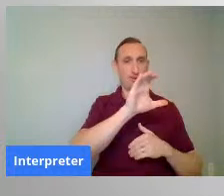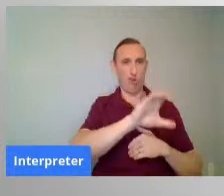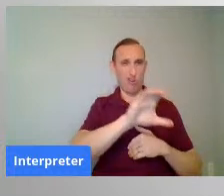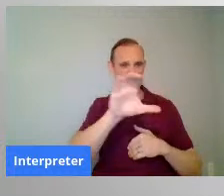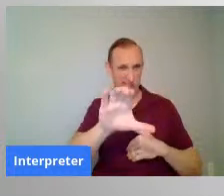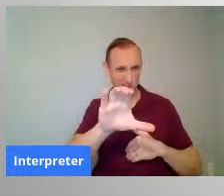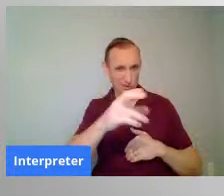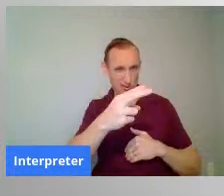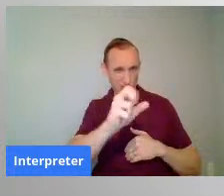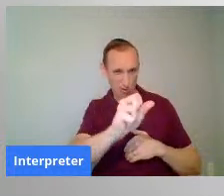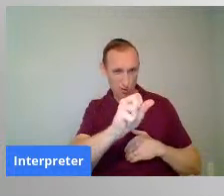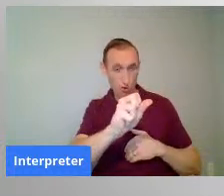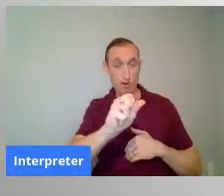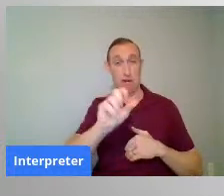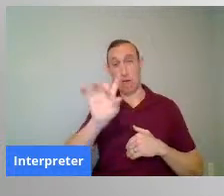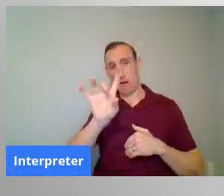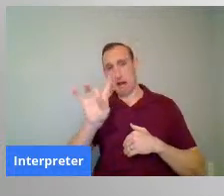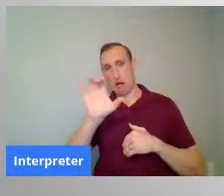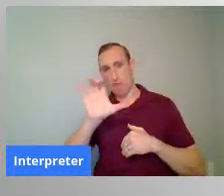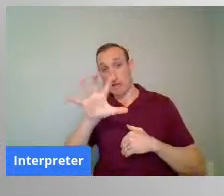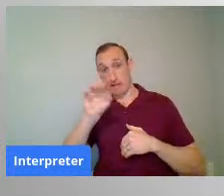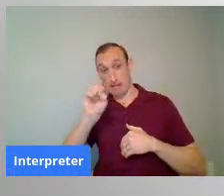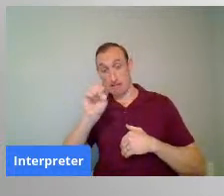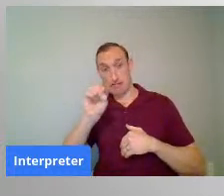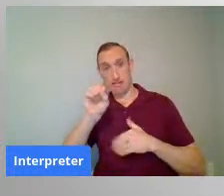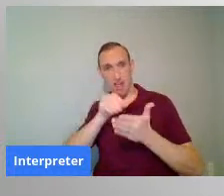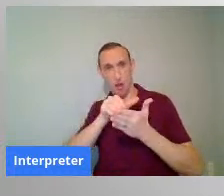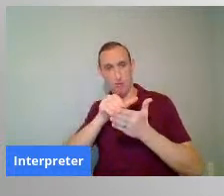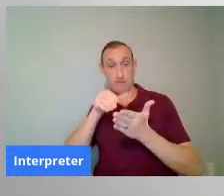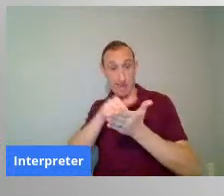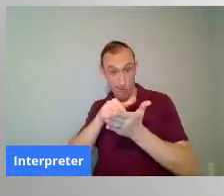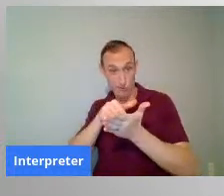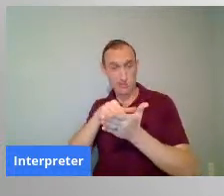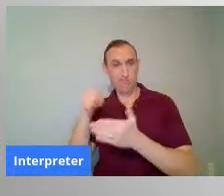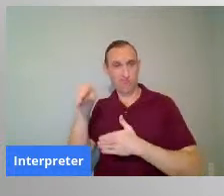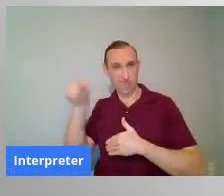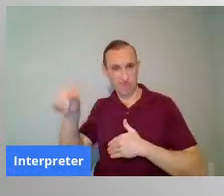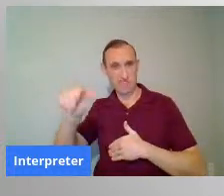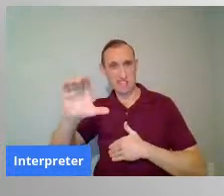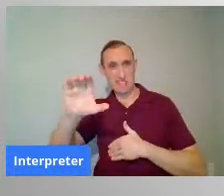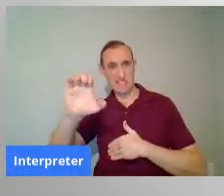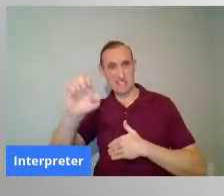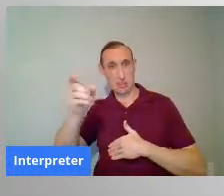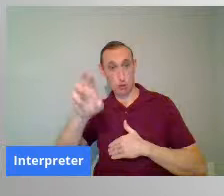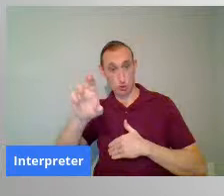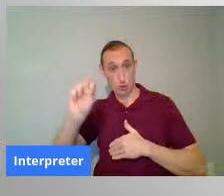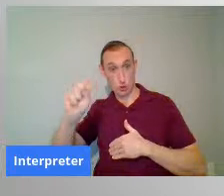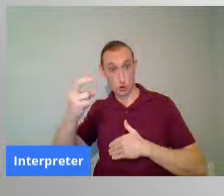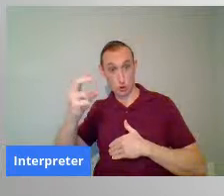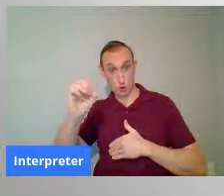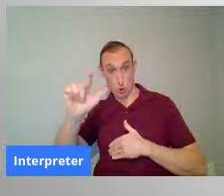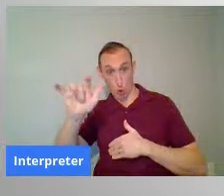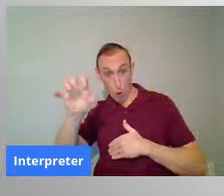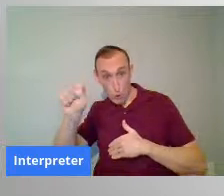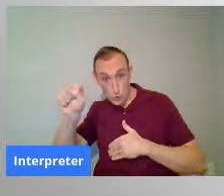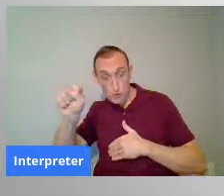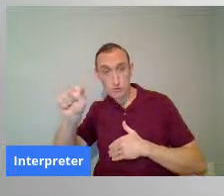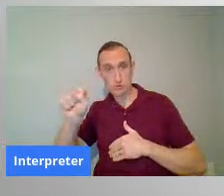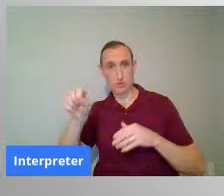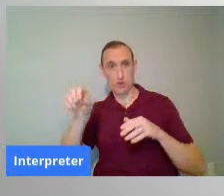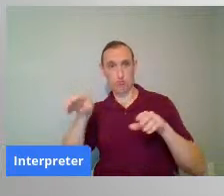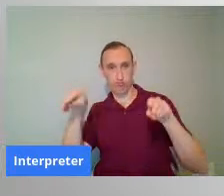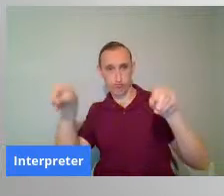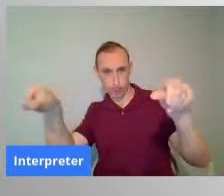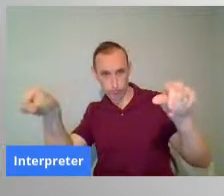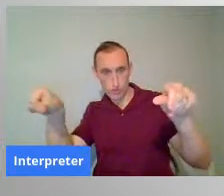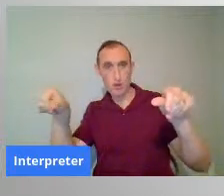it was 850,000 over at Cedar Shoals. So that was an old budget number, and we've